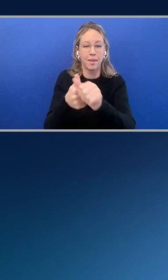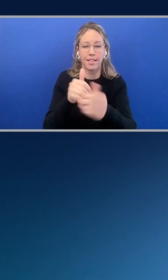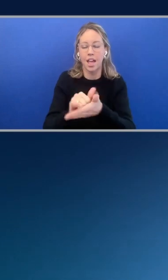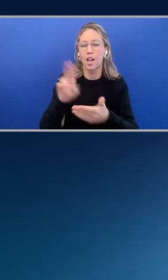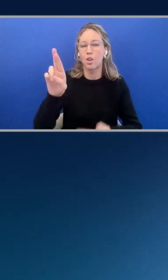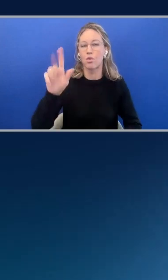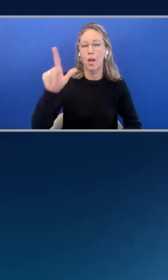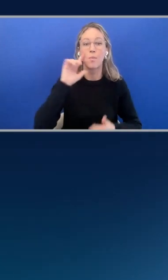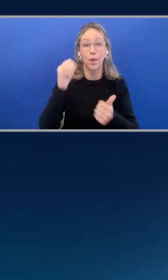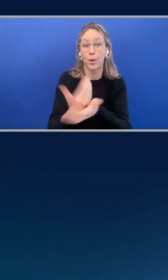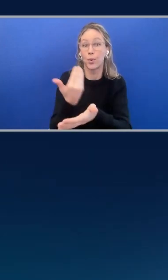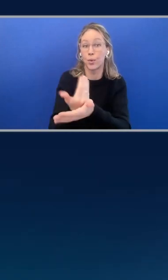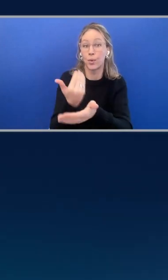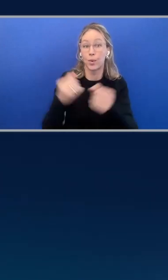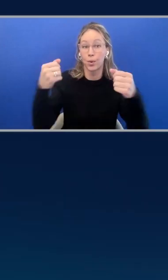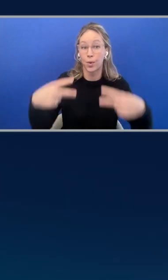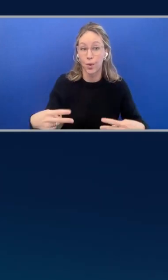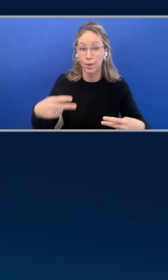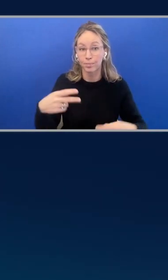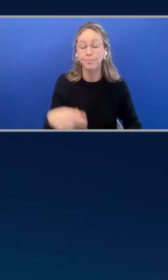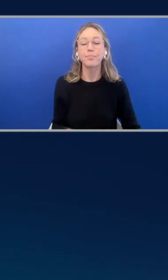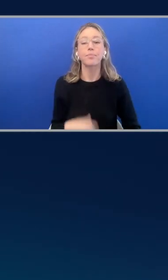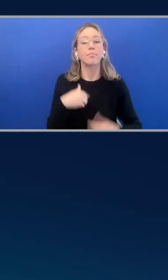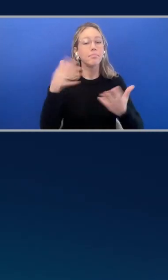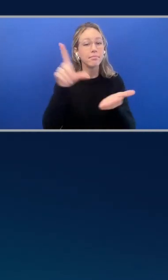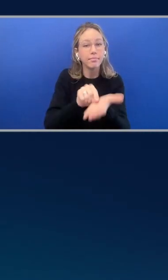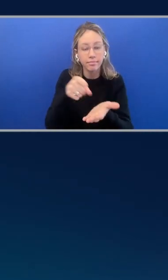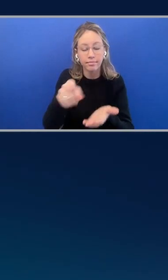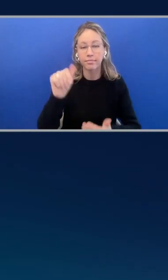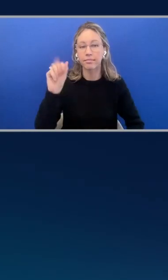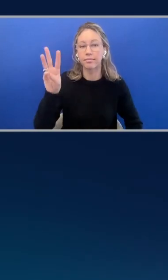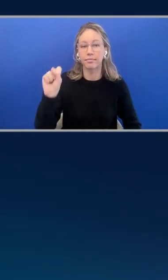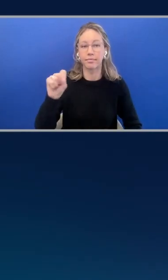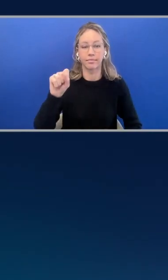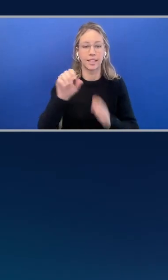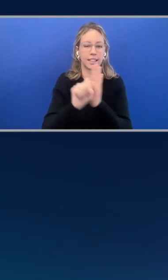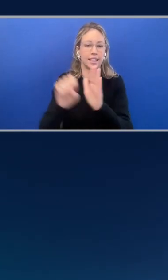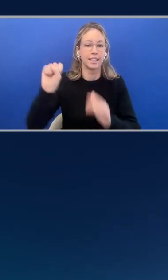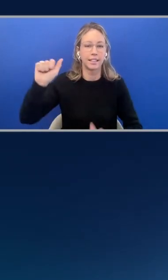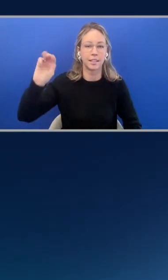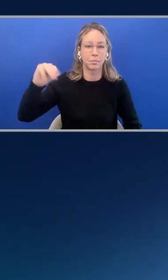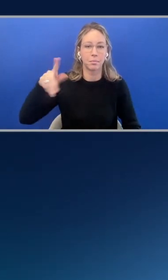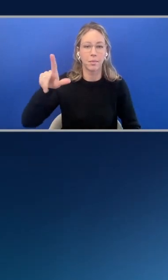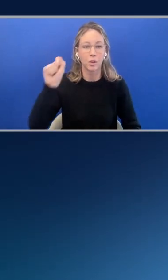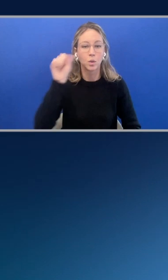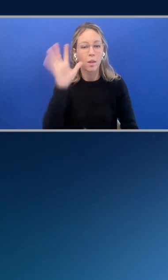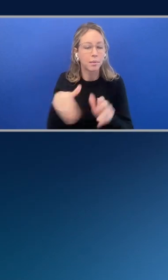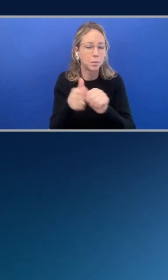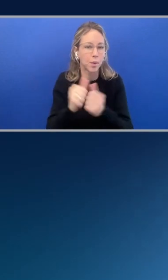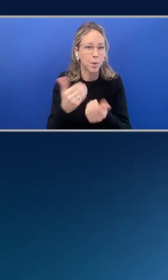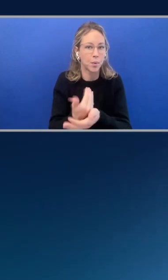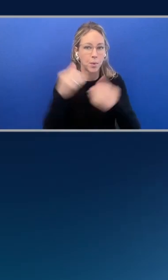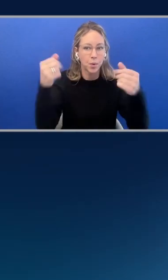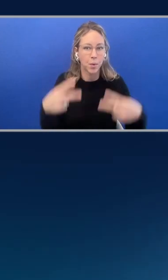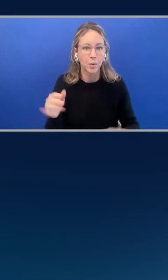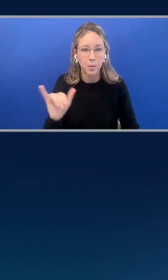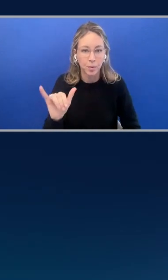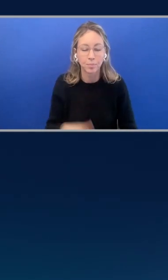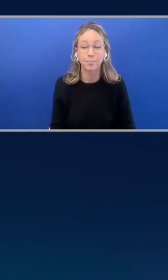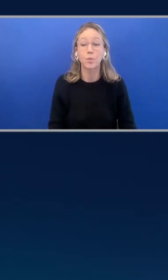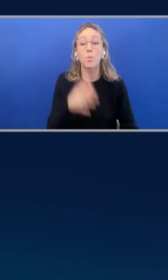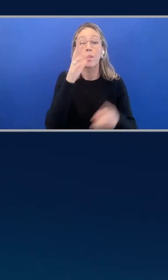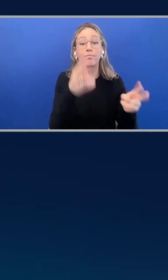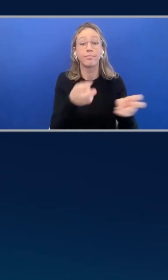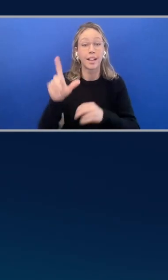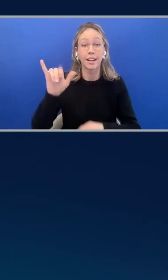new code. And then also we have published this one in AWS samples. Okay. And then we are going to update that with the new code. Amazing. We're going to be dropping the link in the chat for